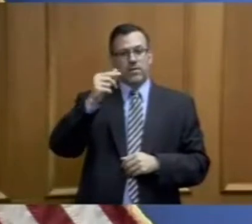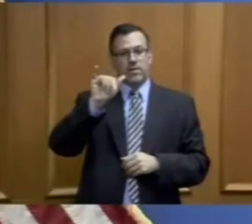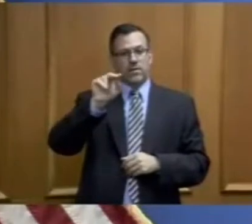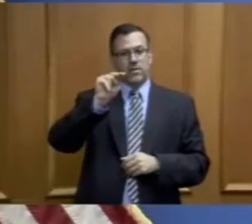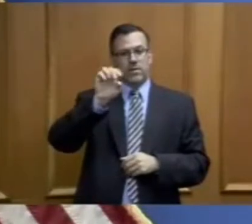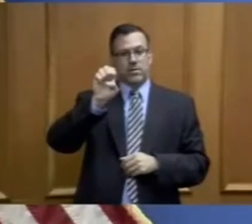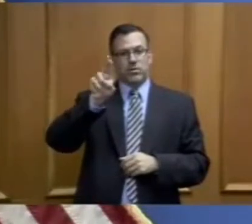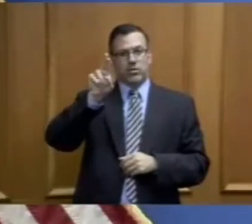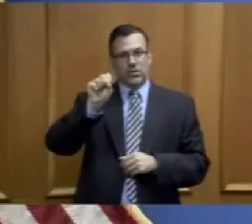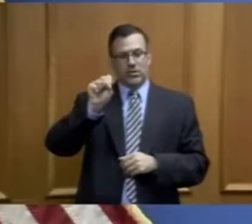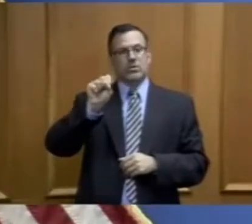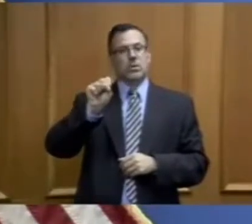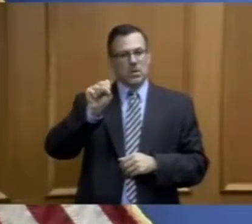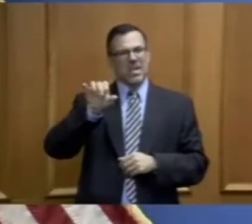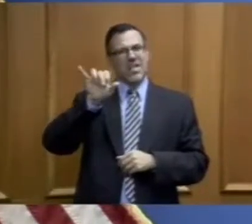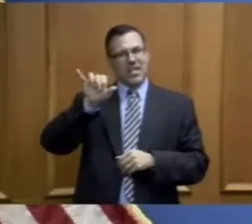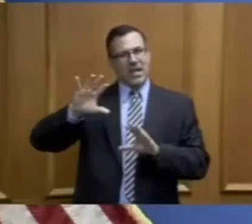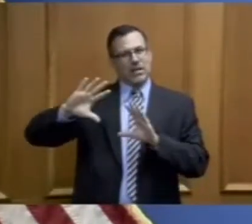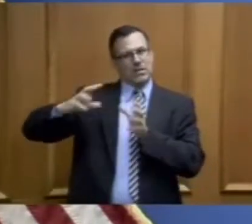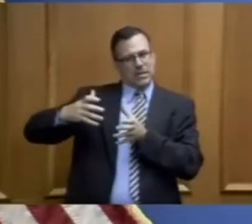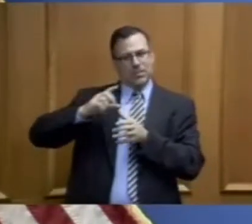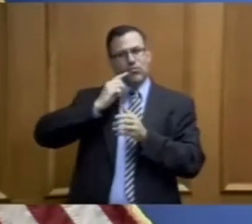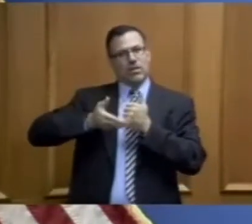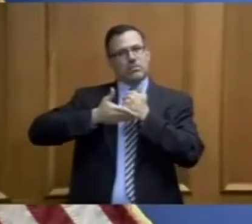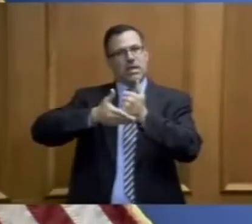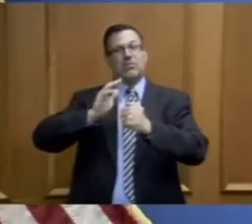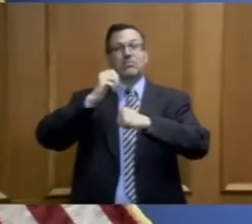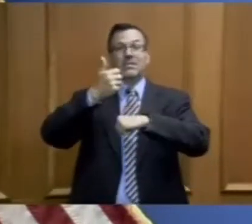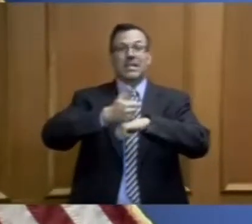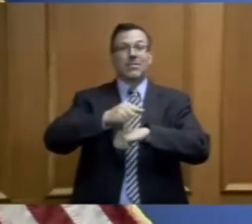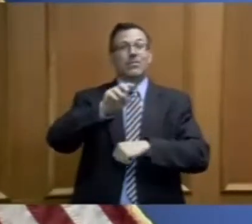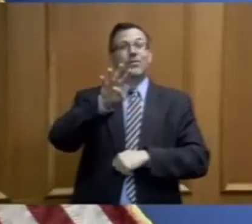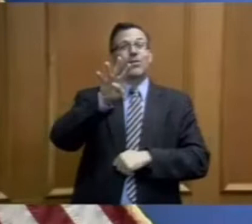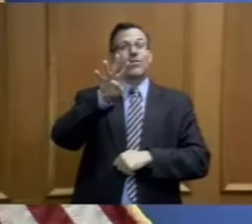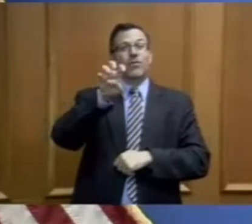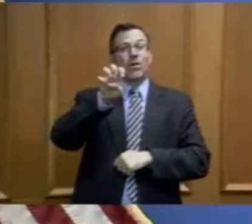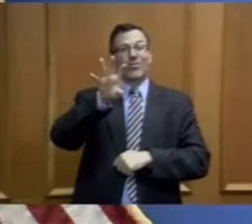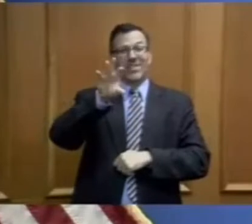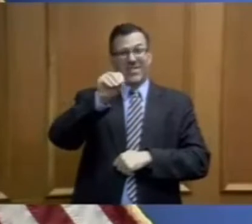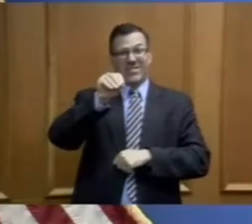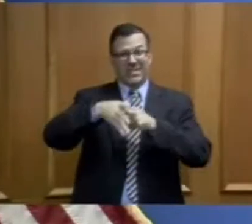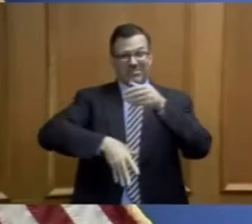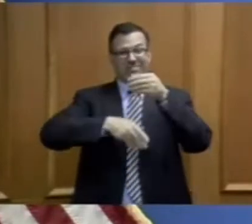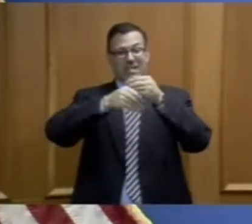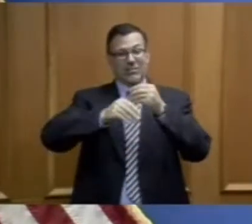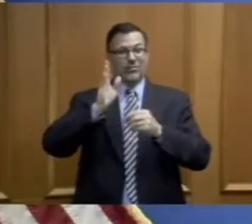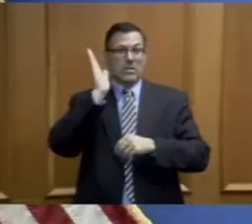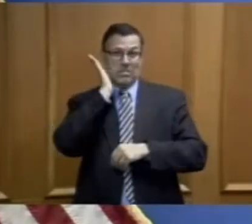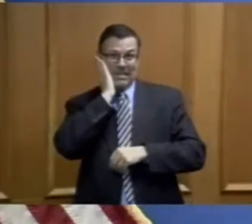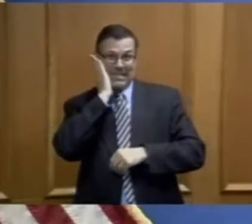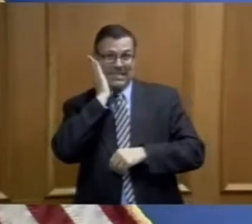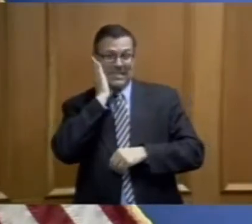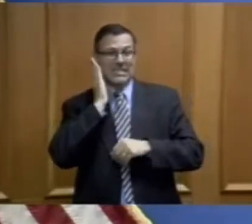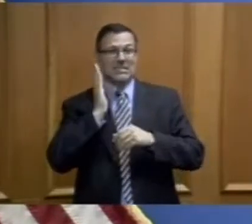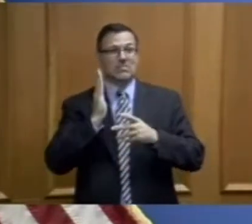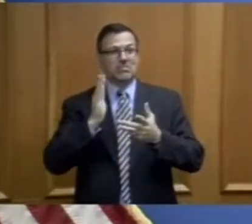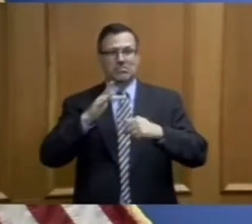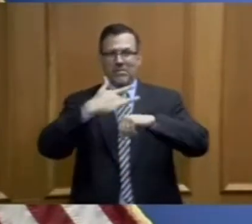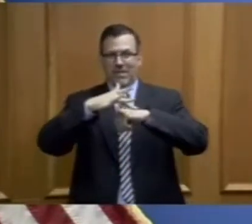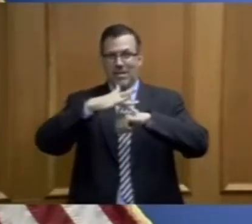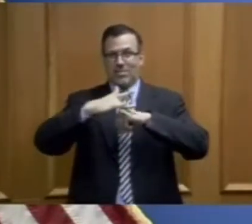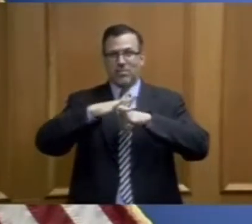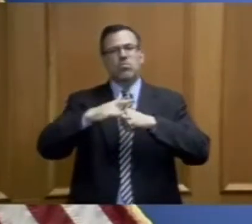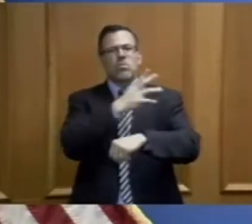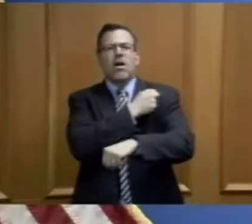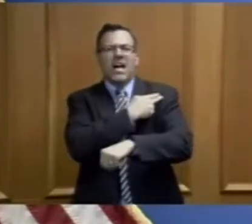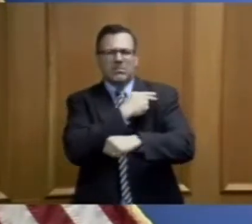up 450 additional beds besides the beds that we have available in our